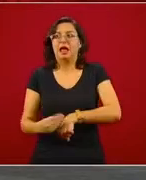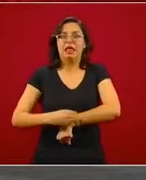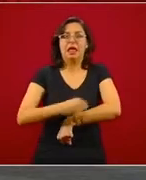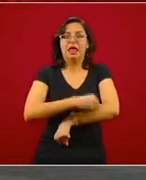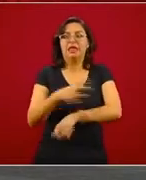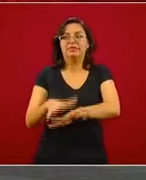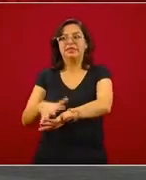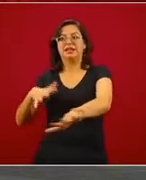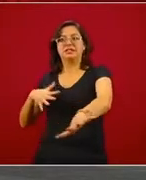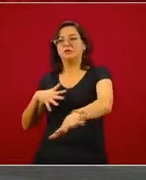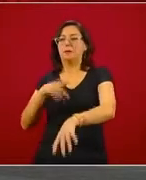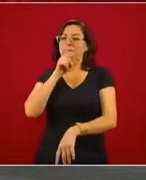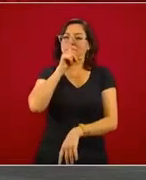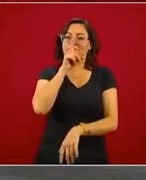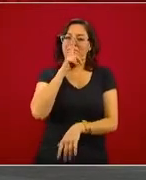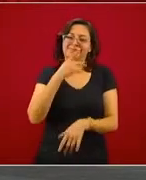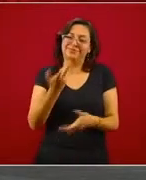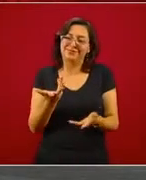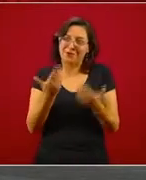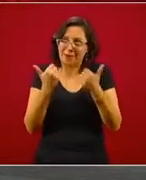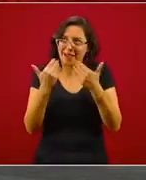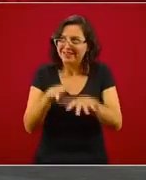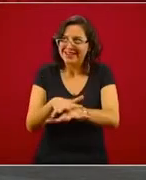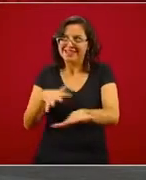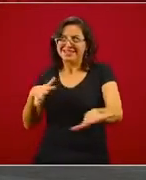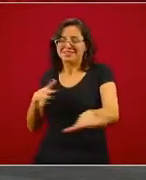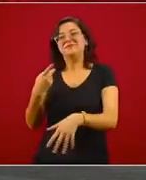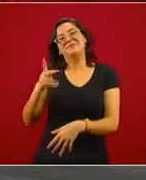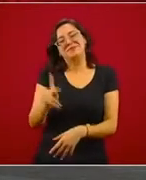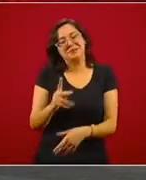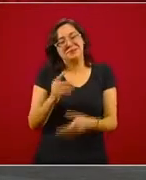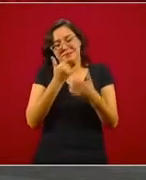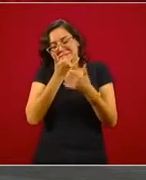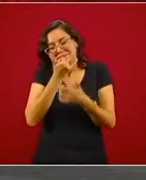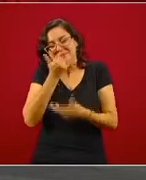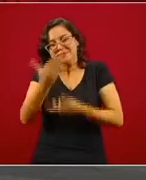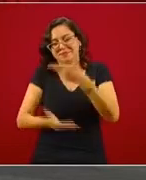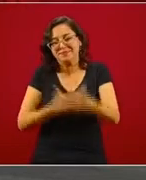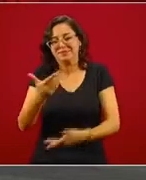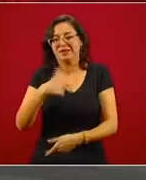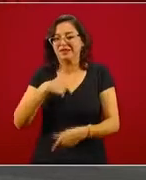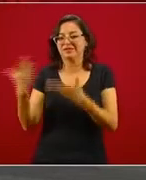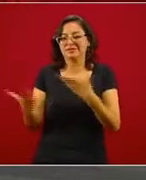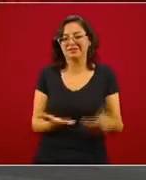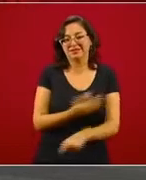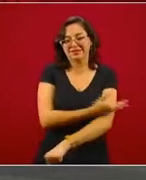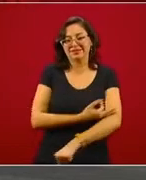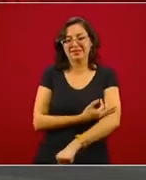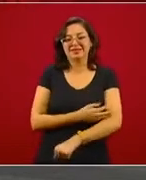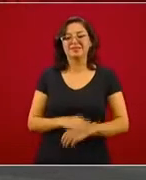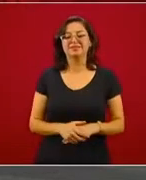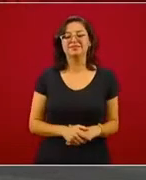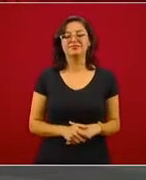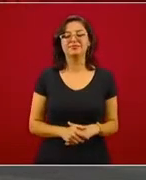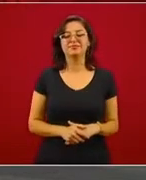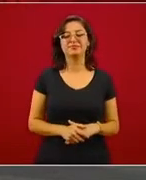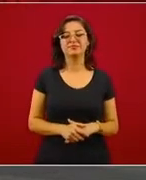say that I was late because of the traffic, but I am very sorry for being late. Good afternoon,